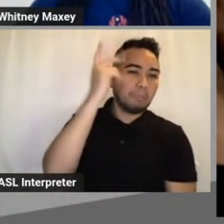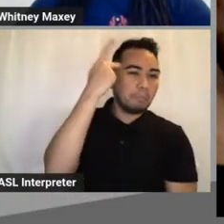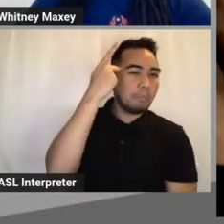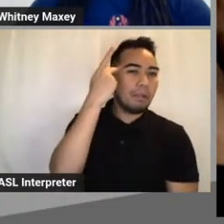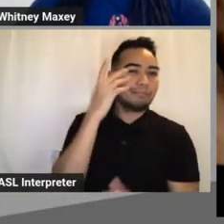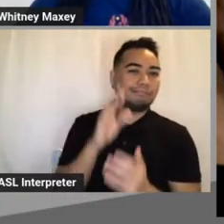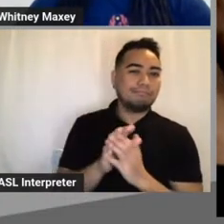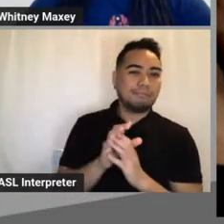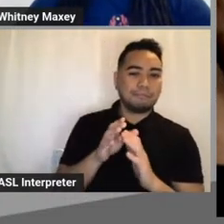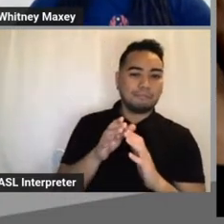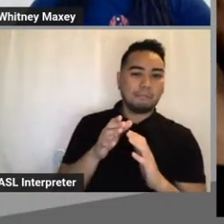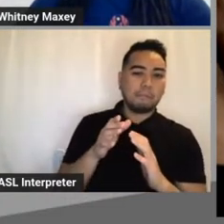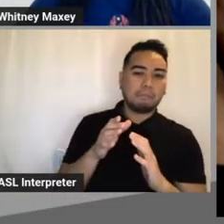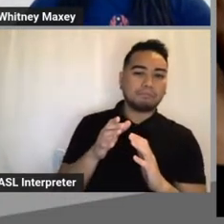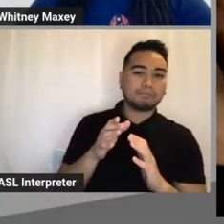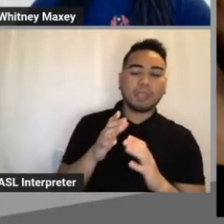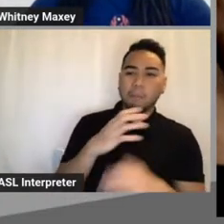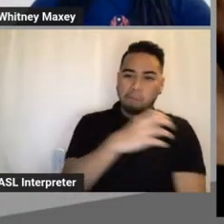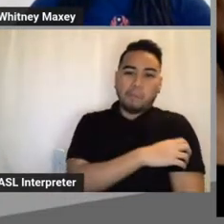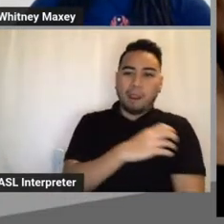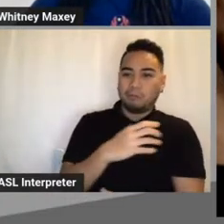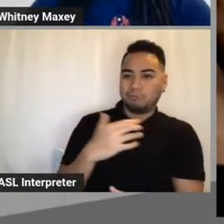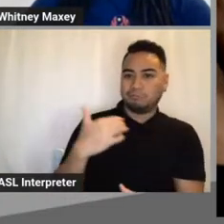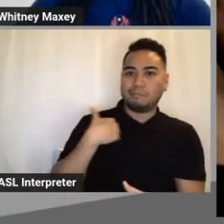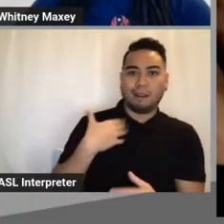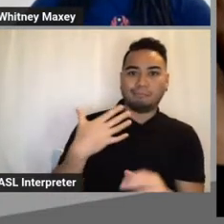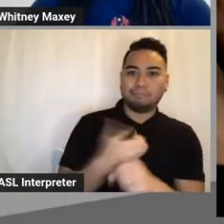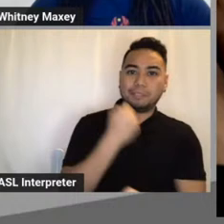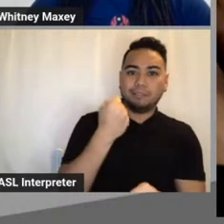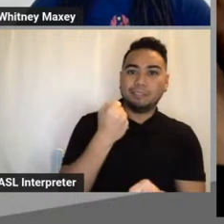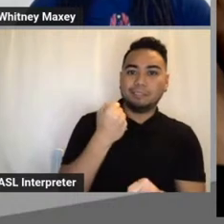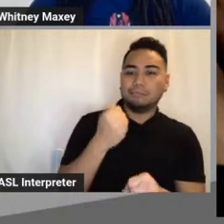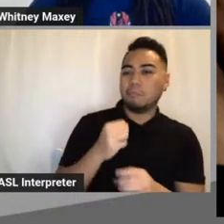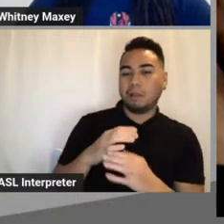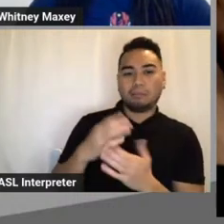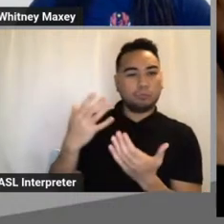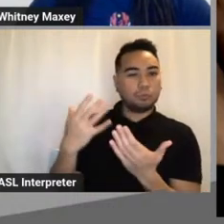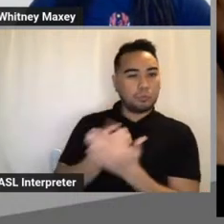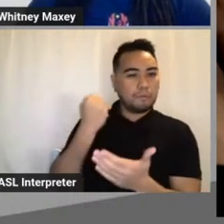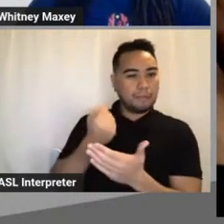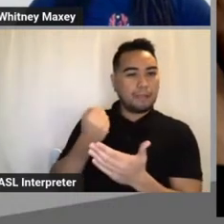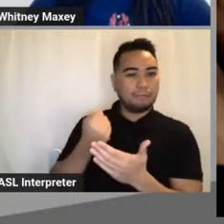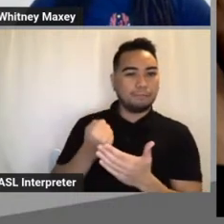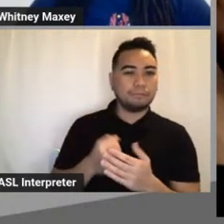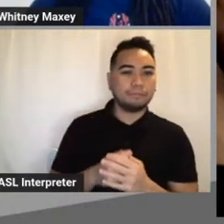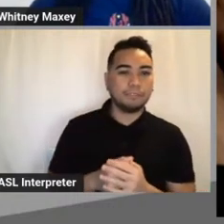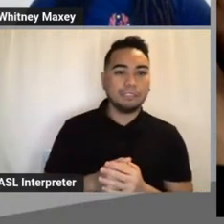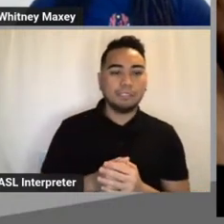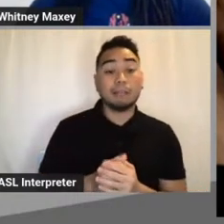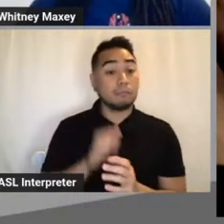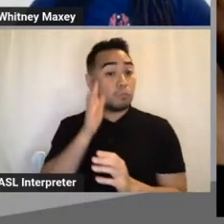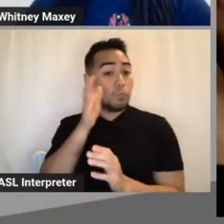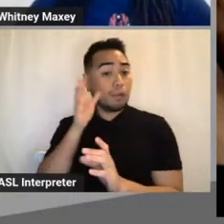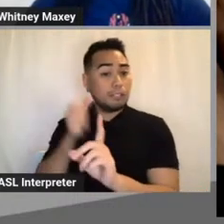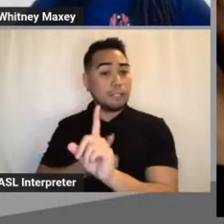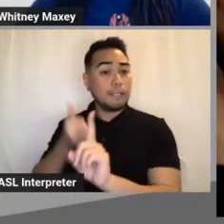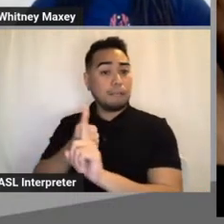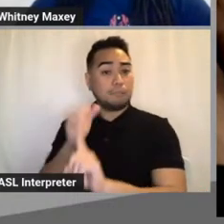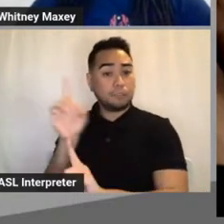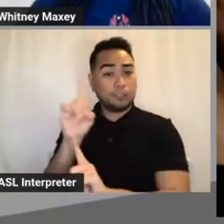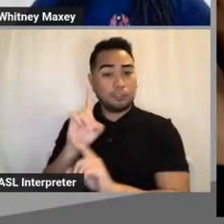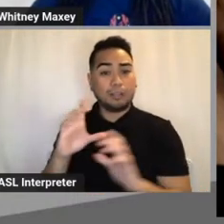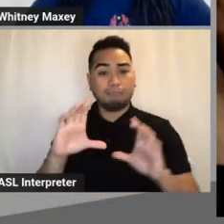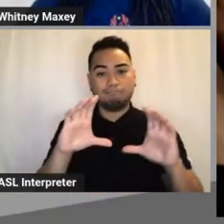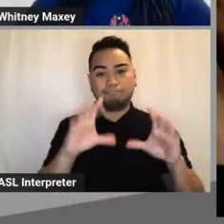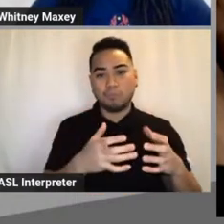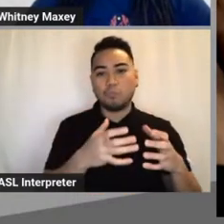for example, the impacts of the uncommitted votes in several states, which is having an impact on Democratic Party leaders